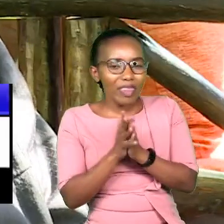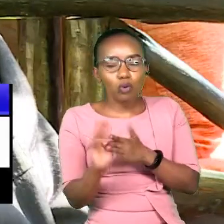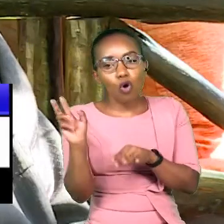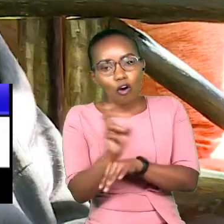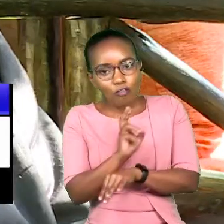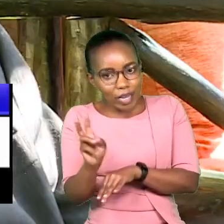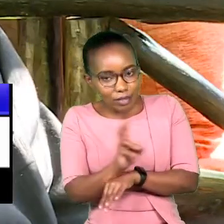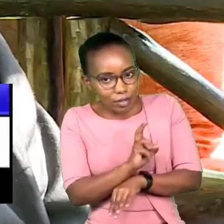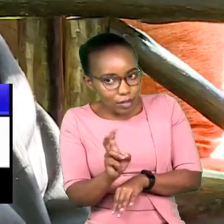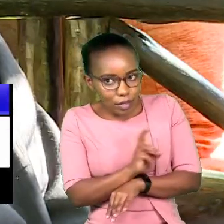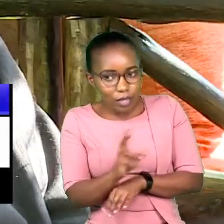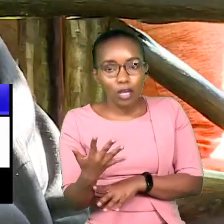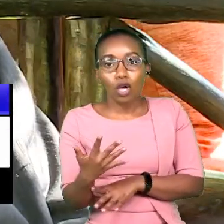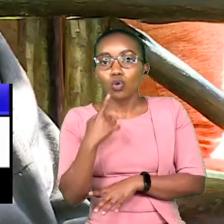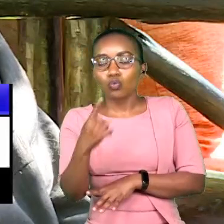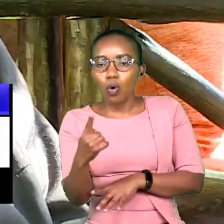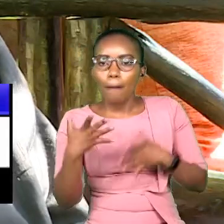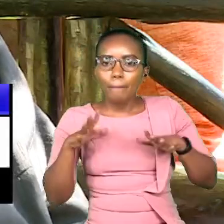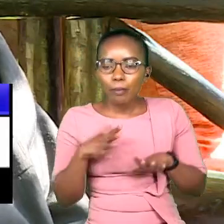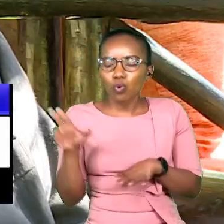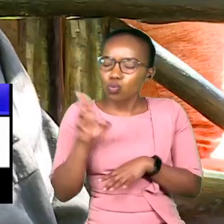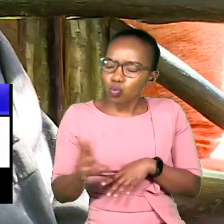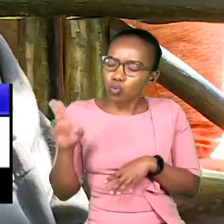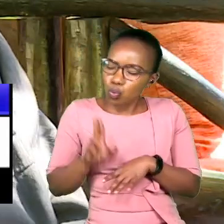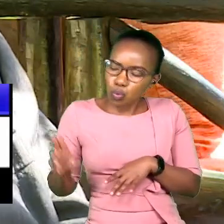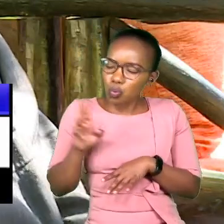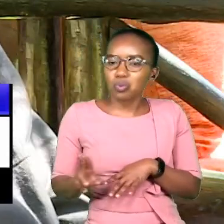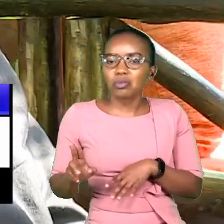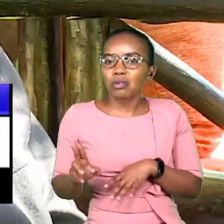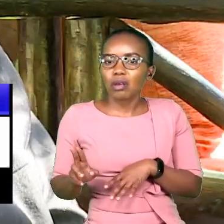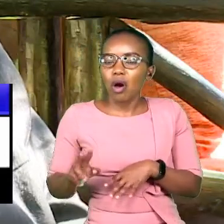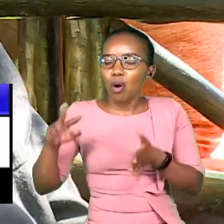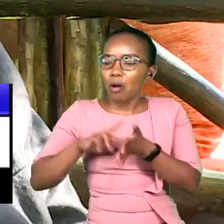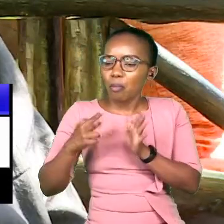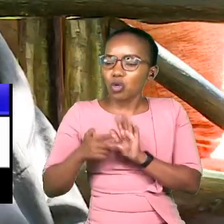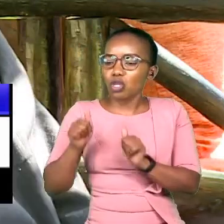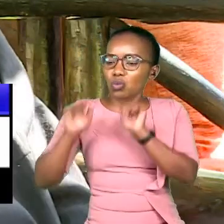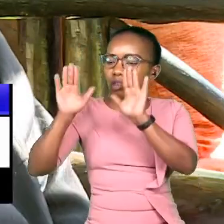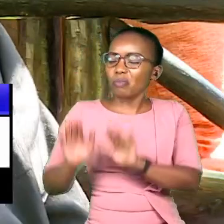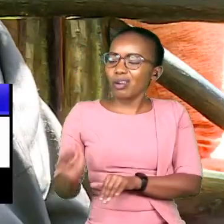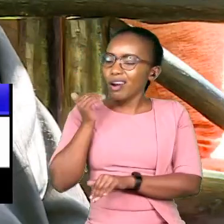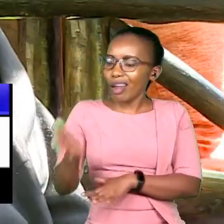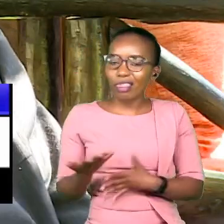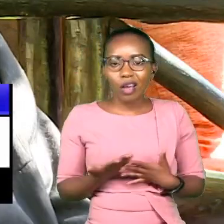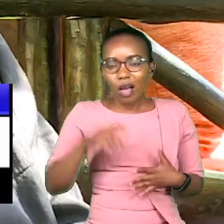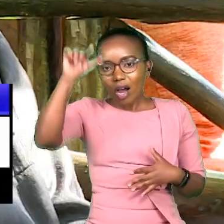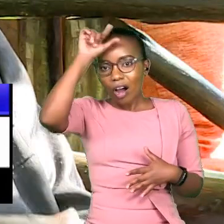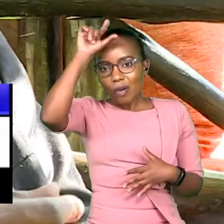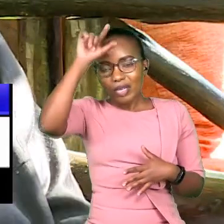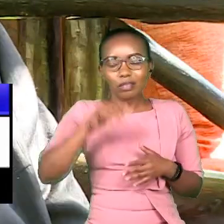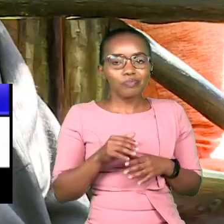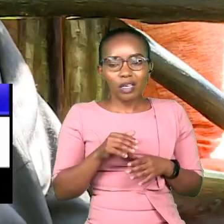you have wanton spending on irrelevant projects. The government is constantly investing